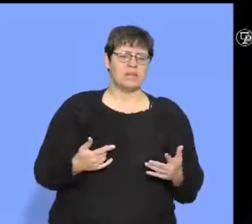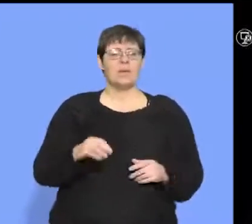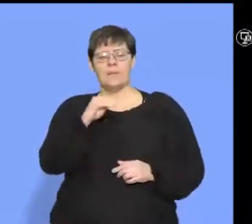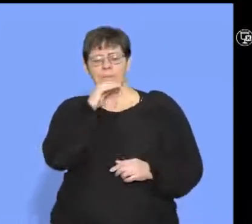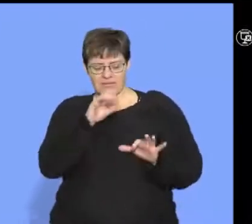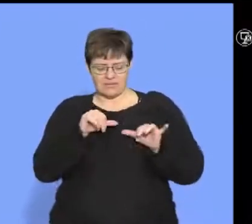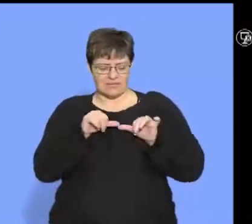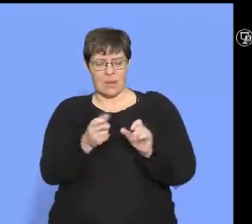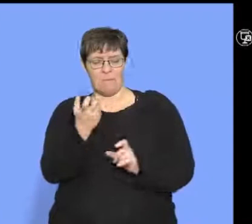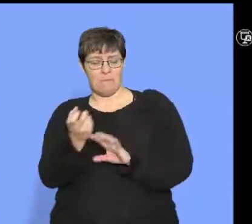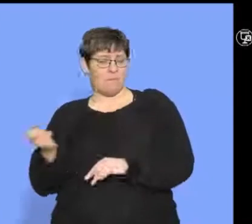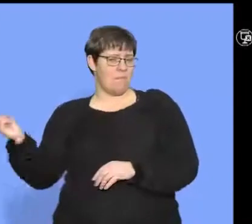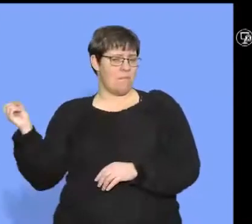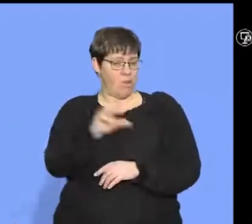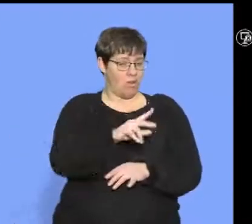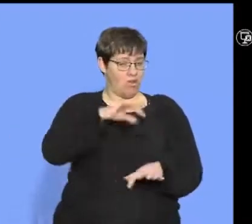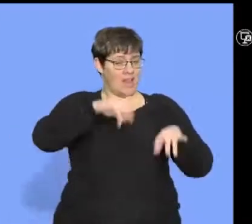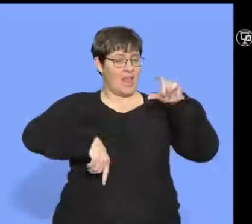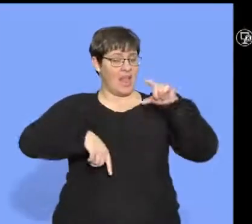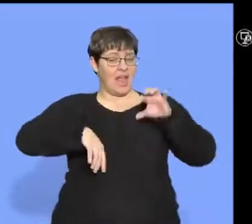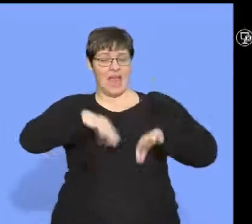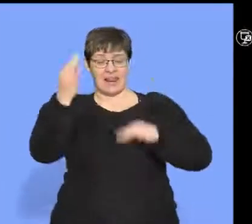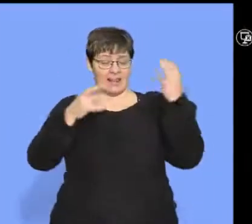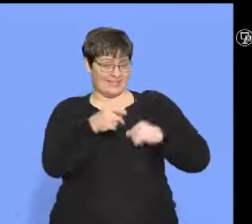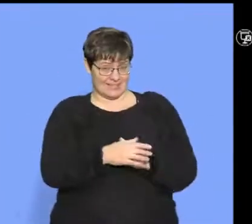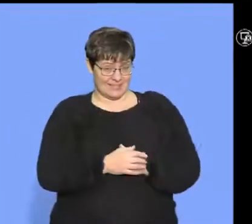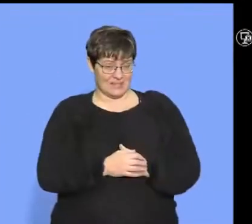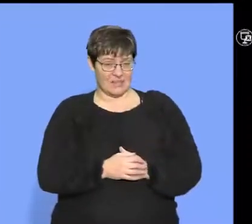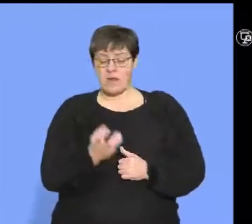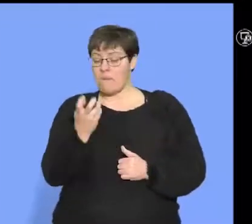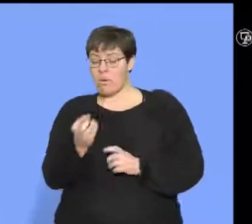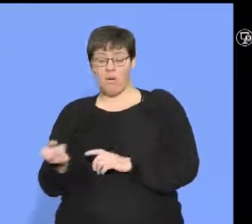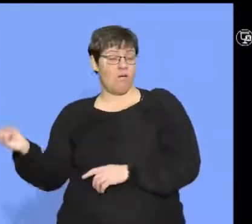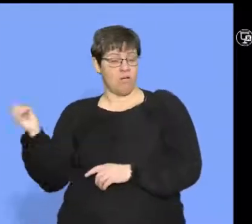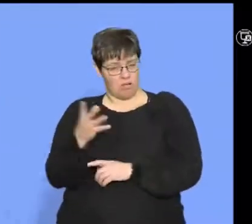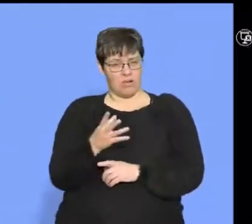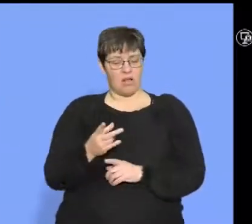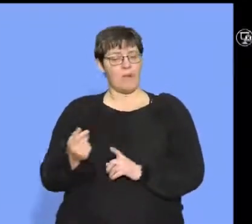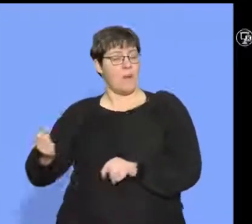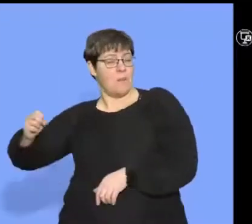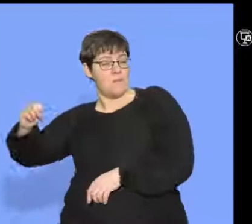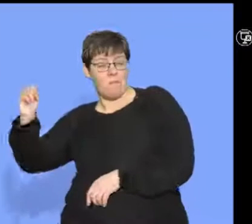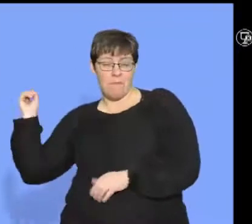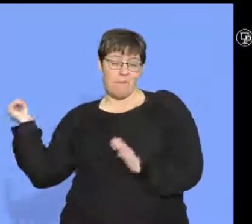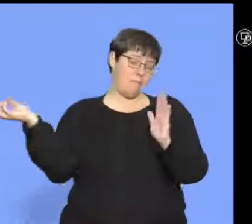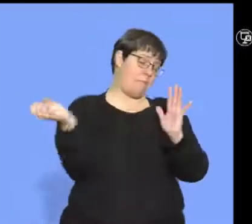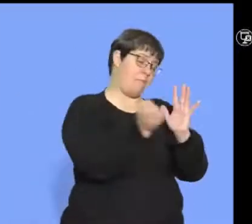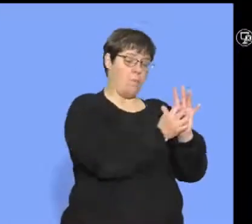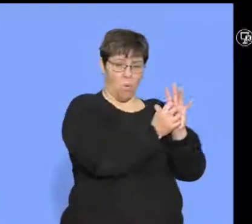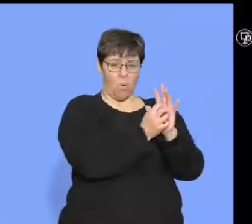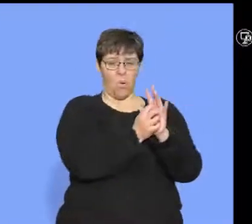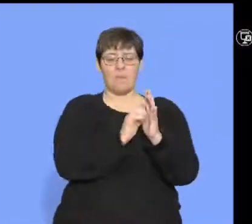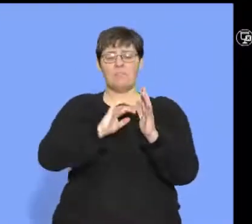with our tennis ball analogy, the tennis ball will quickly change speed if it hits a surface that is